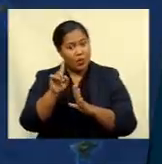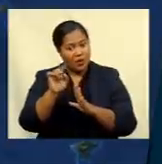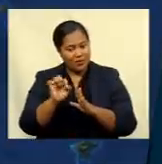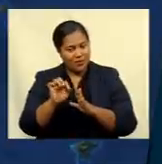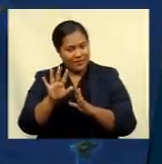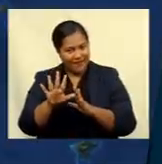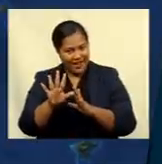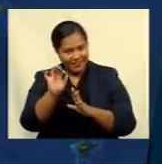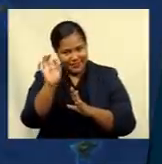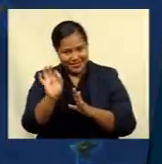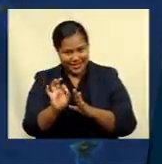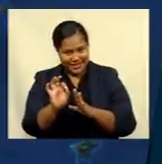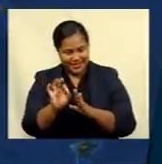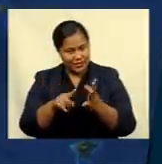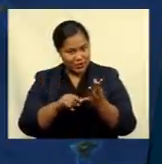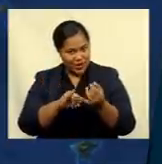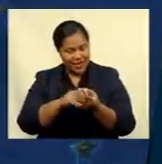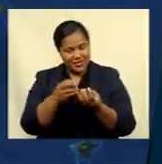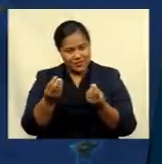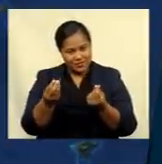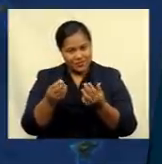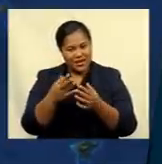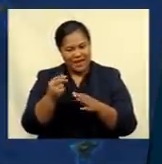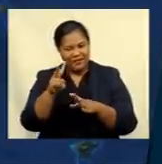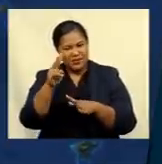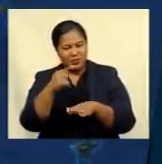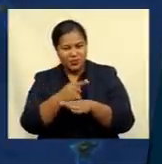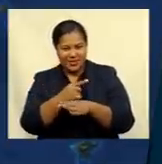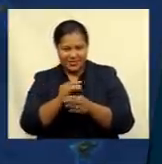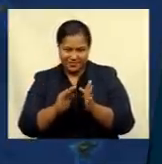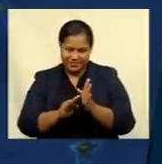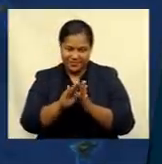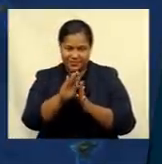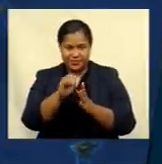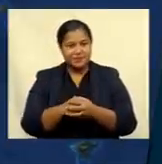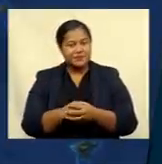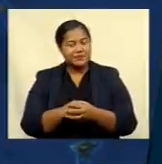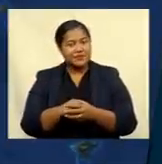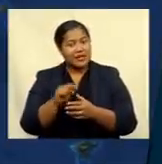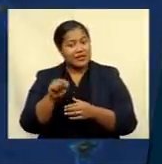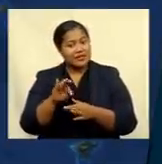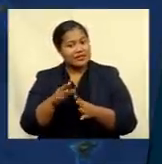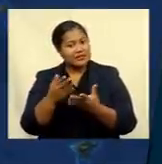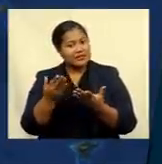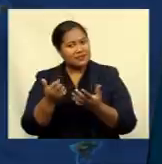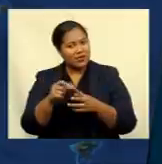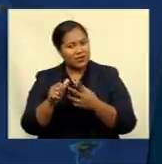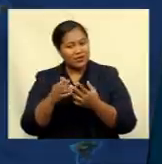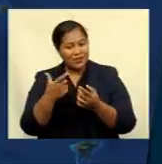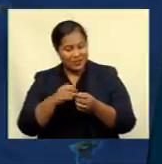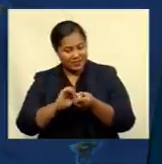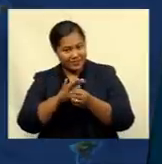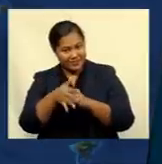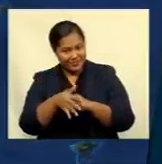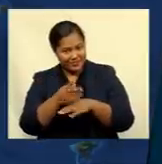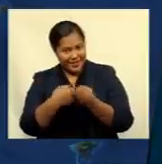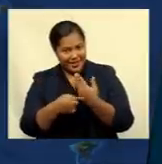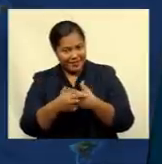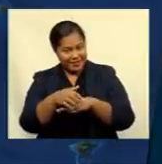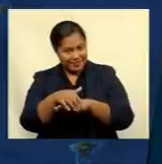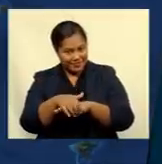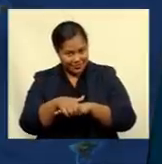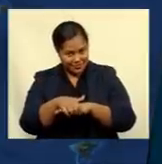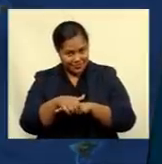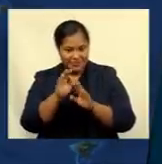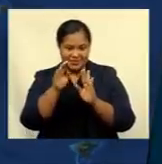against the US dollar, holding near a two-week high. Analysts are attributing this firm tone to COVID-19 cases in Britain